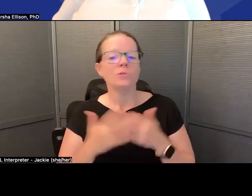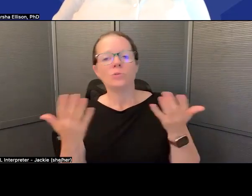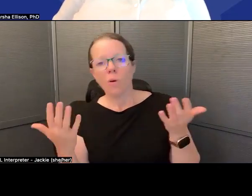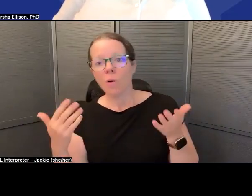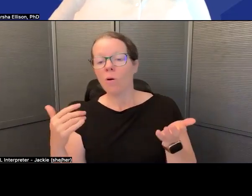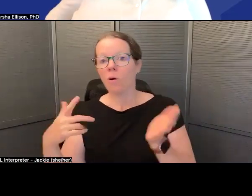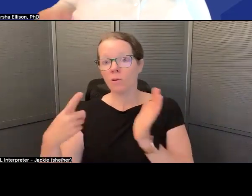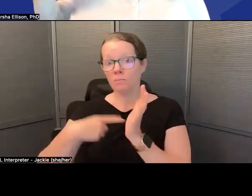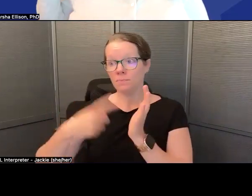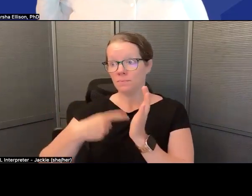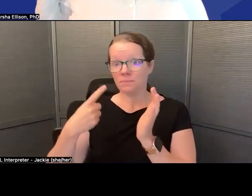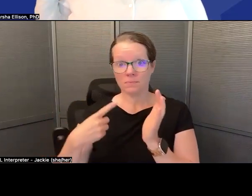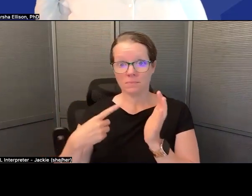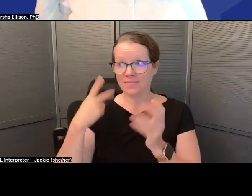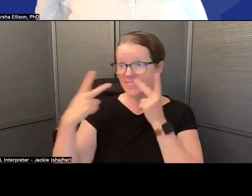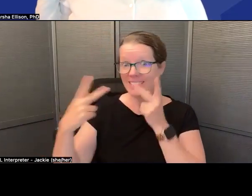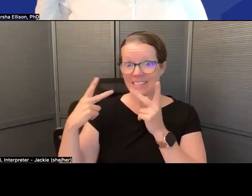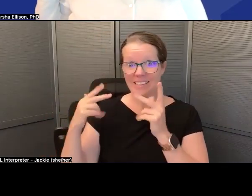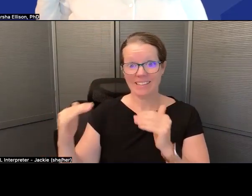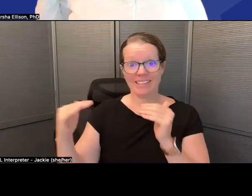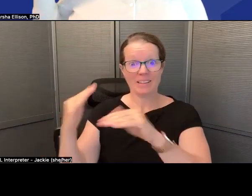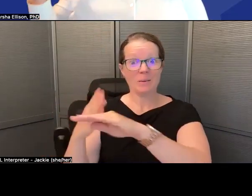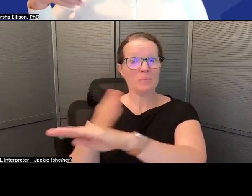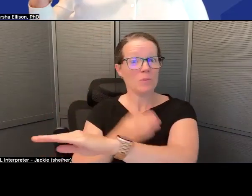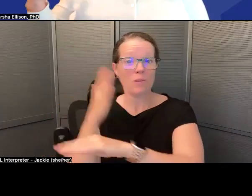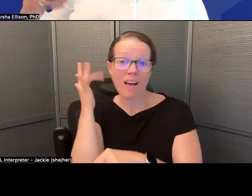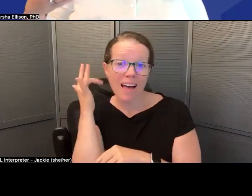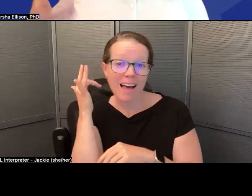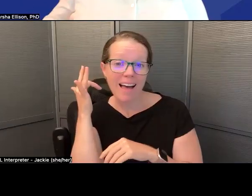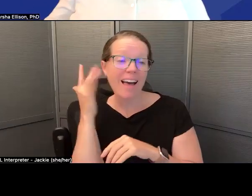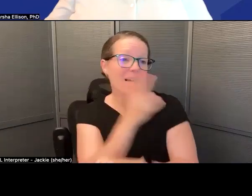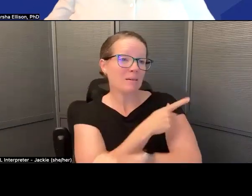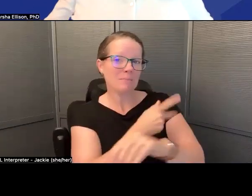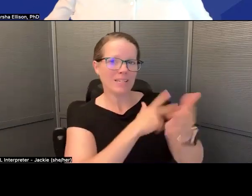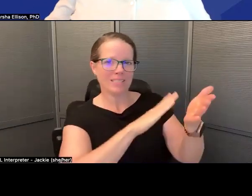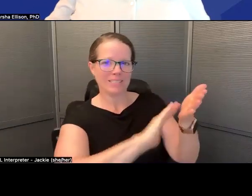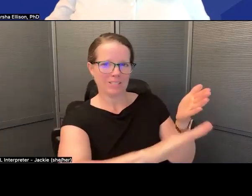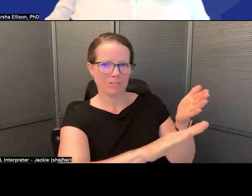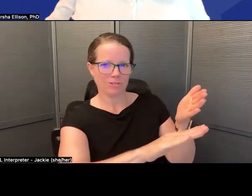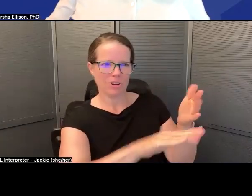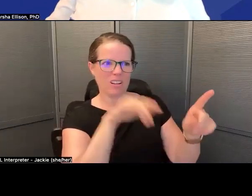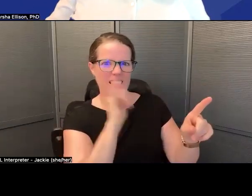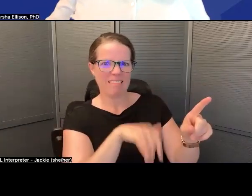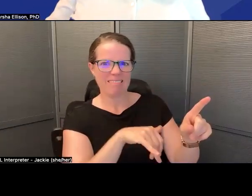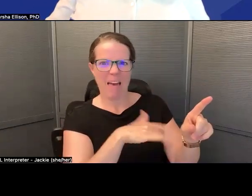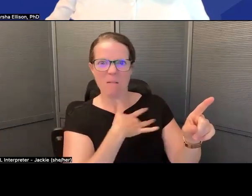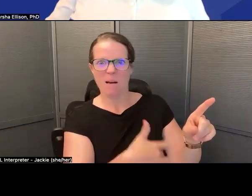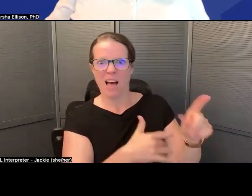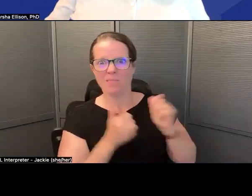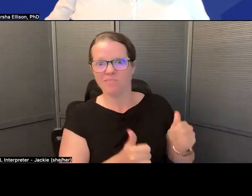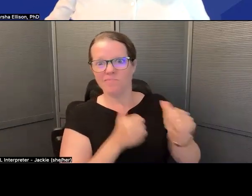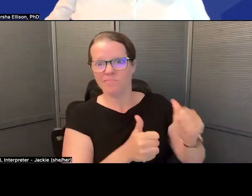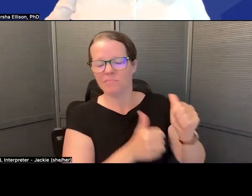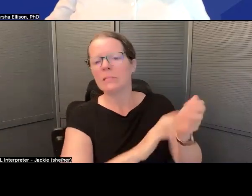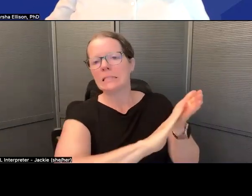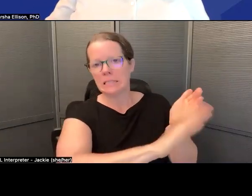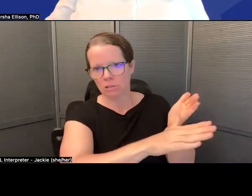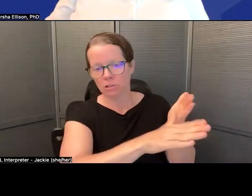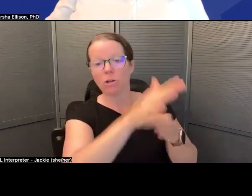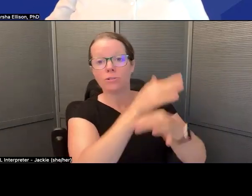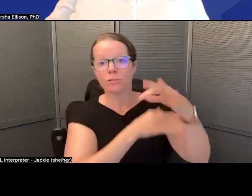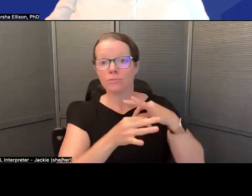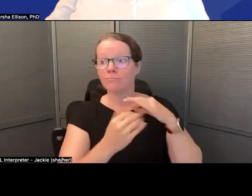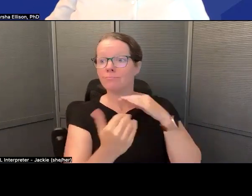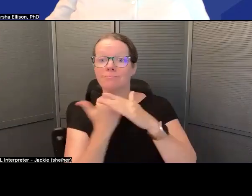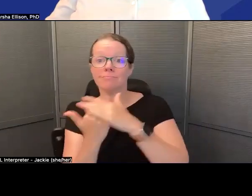were mainly due to changes in the patient population rather than to changes in their behavior or policies